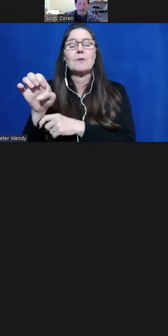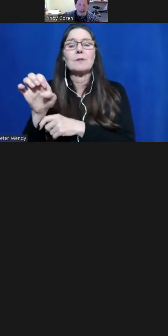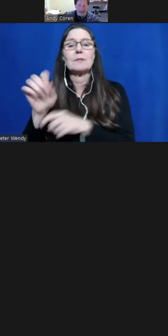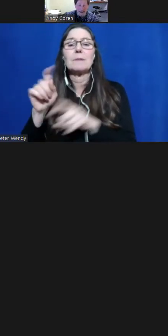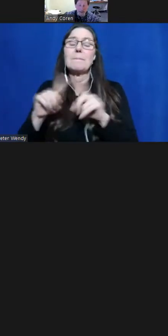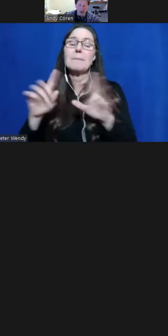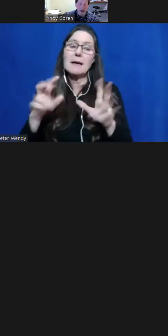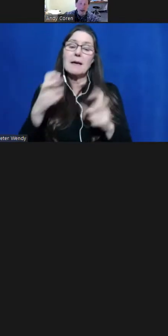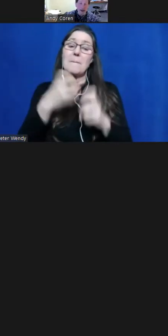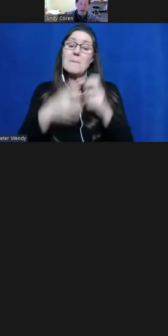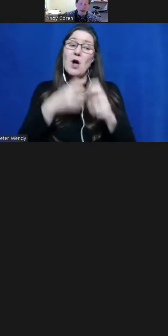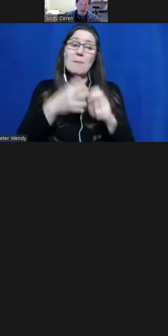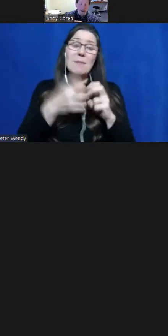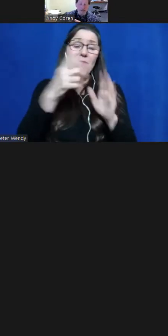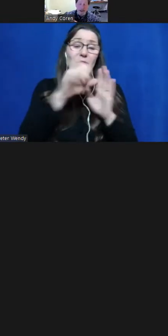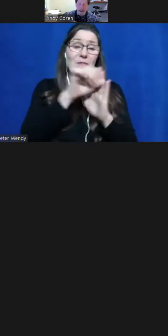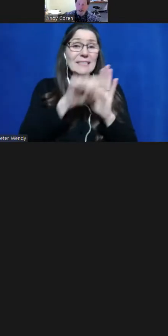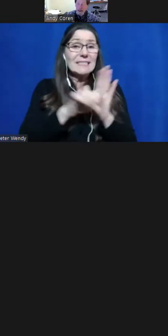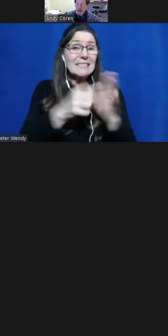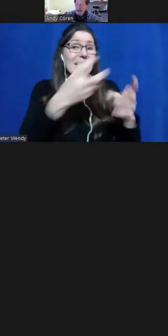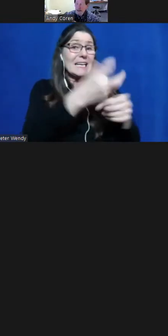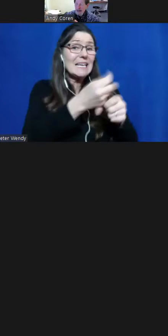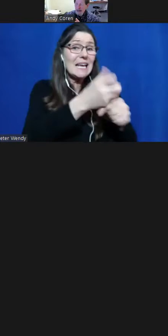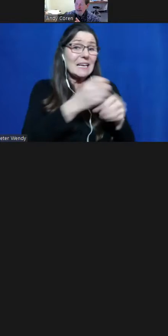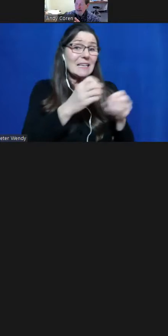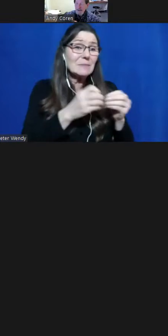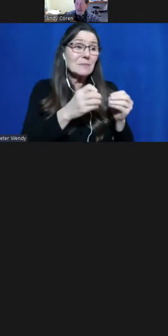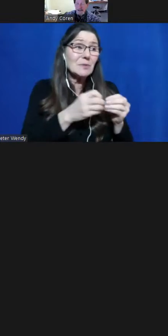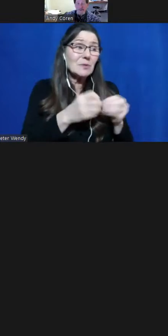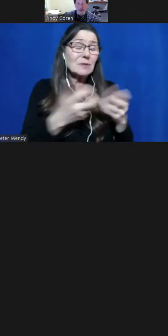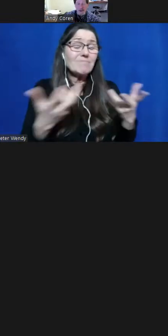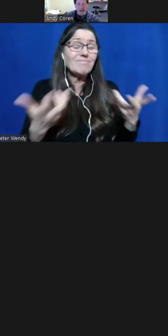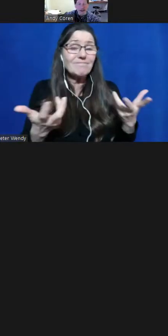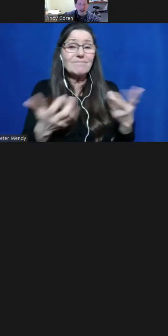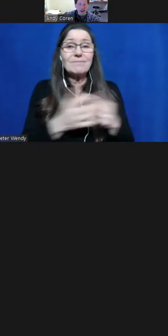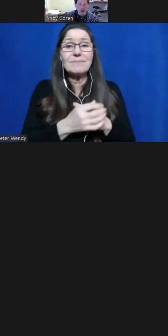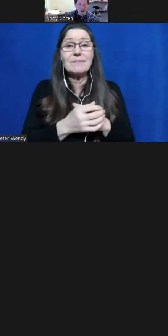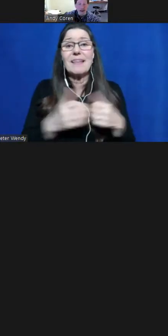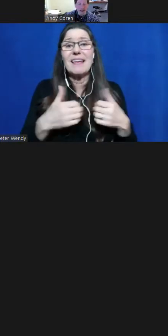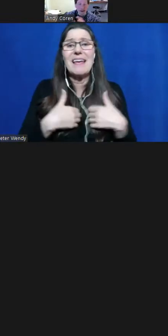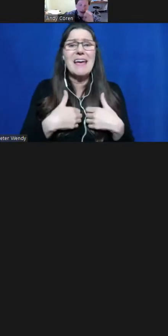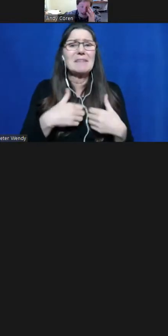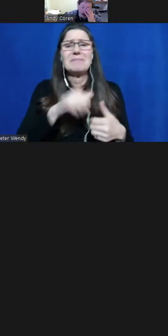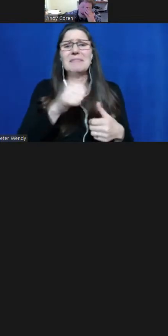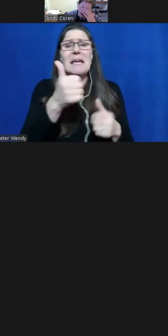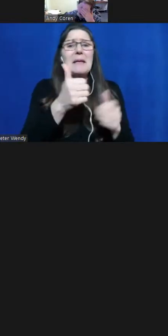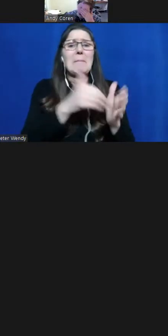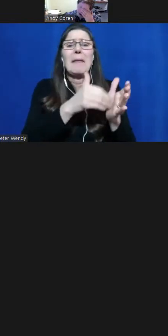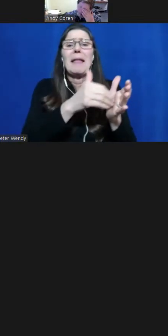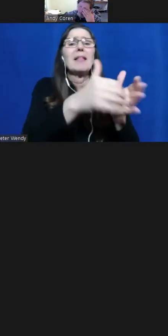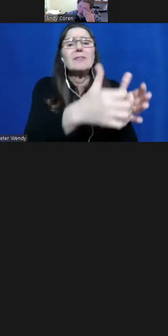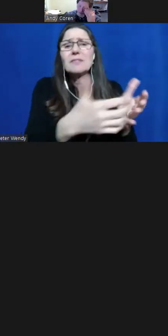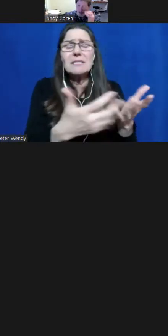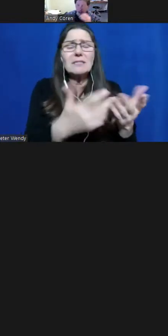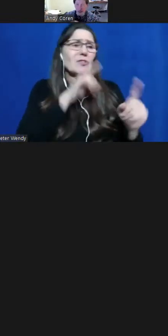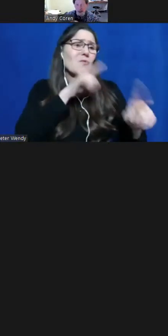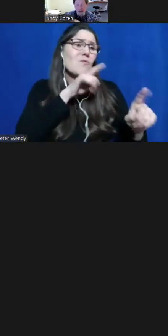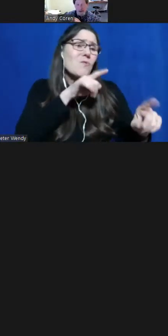state obtaining more. So they've been, they had tens of millions on order, and they were actually